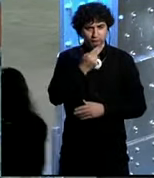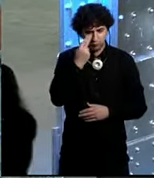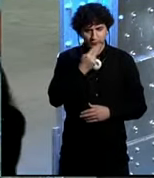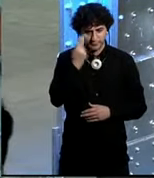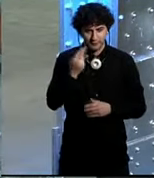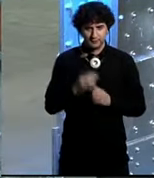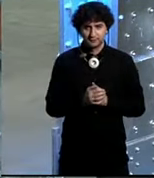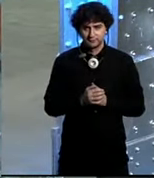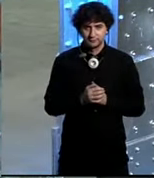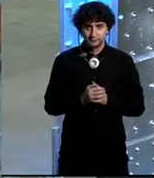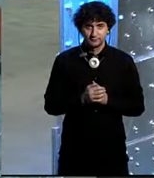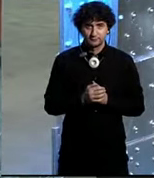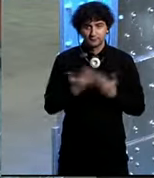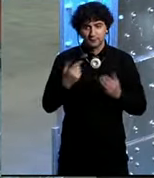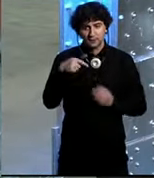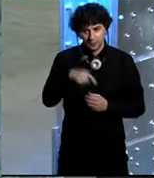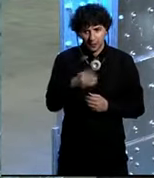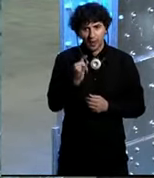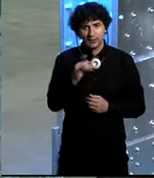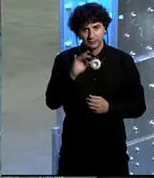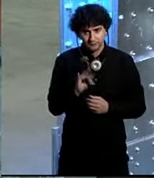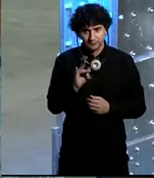was extremely interesting.